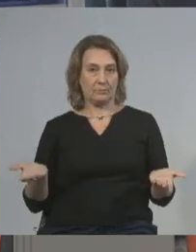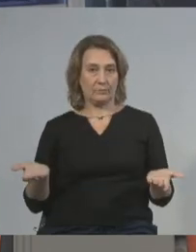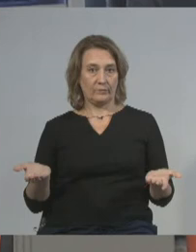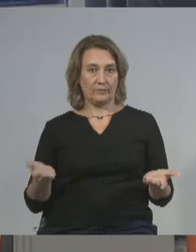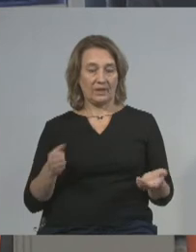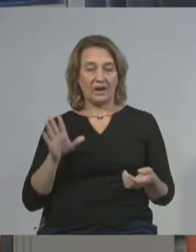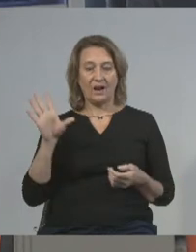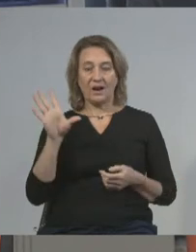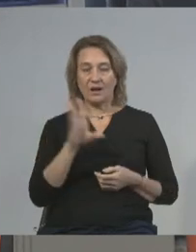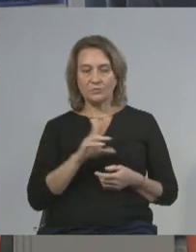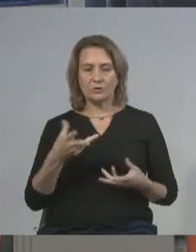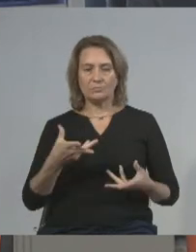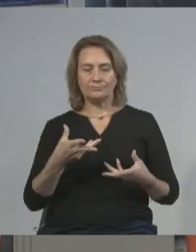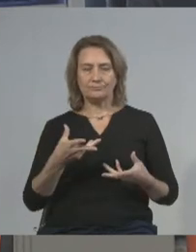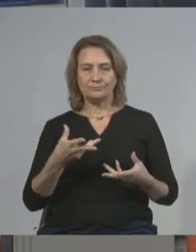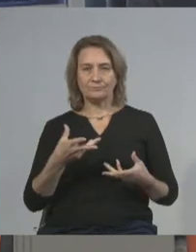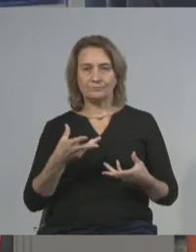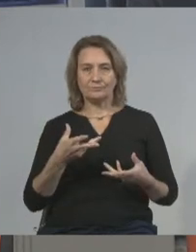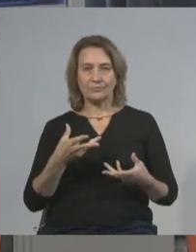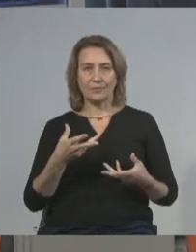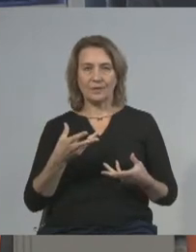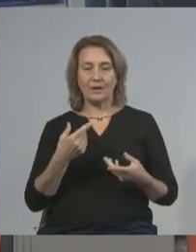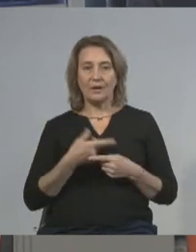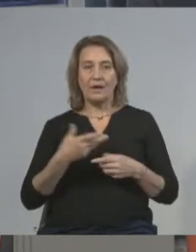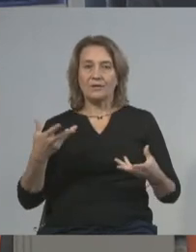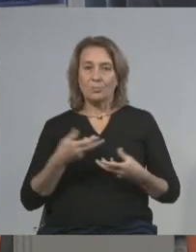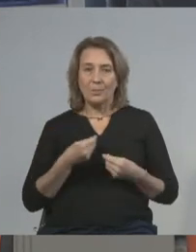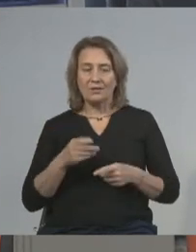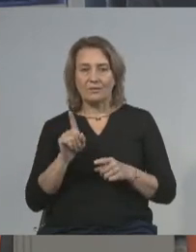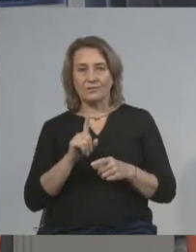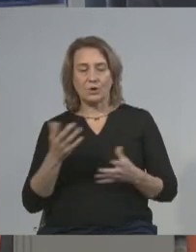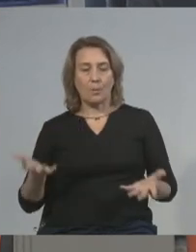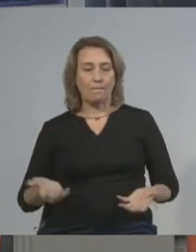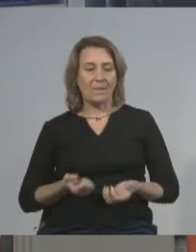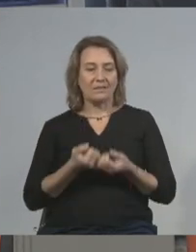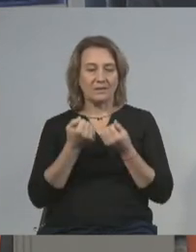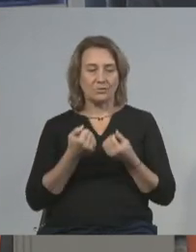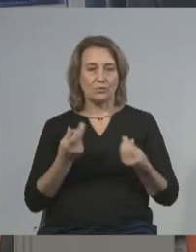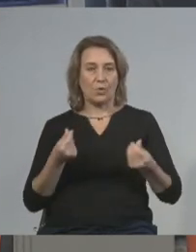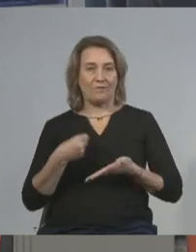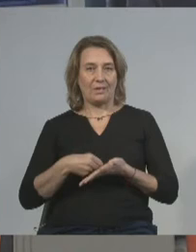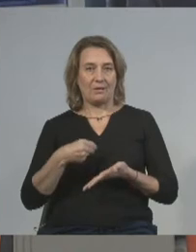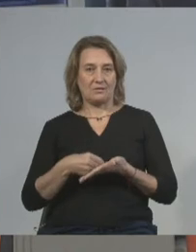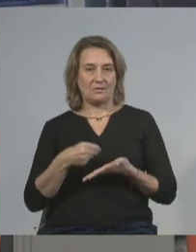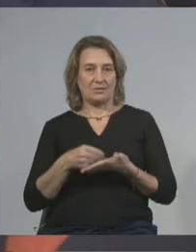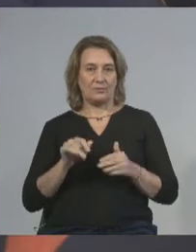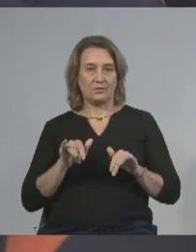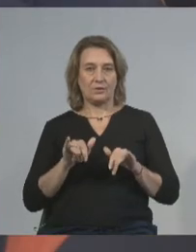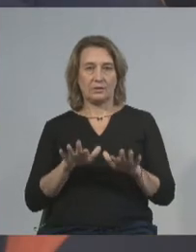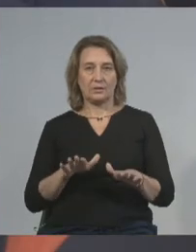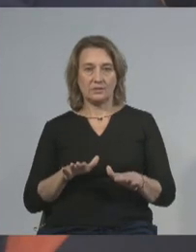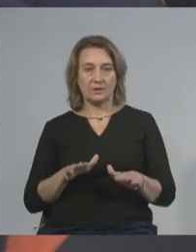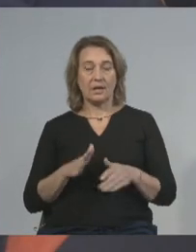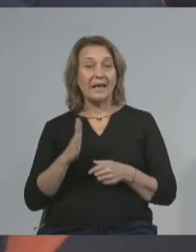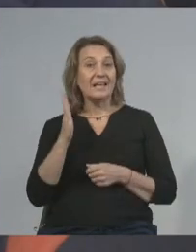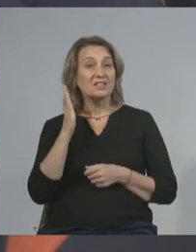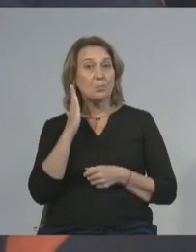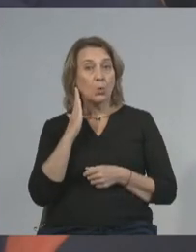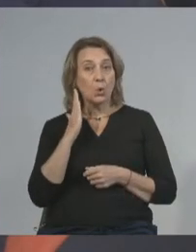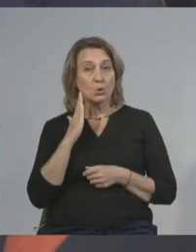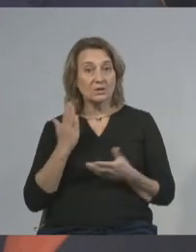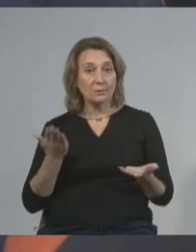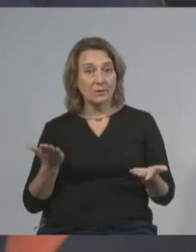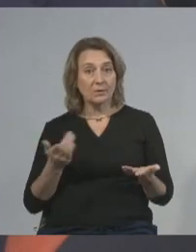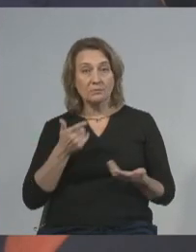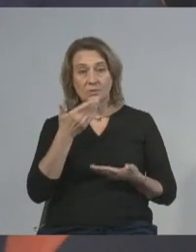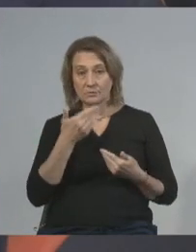journalism producing content and all the other uh ways are only supporting ways